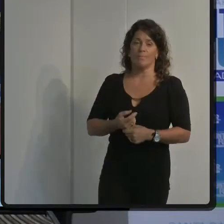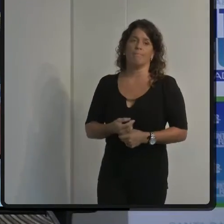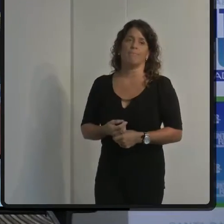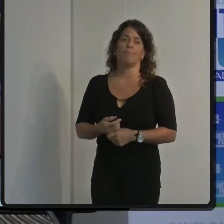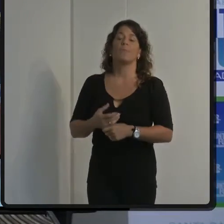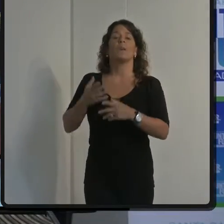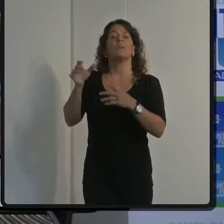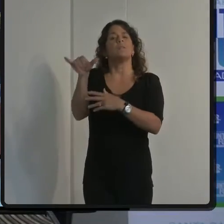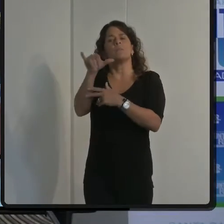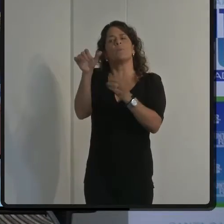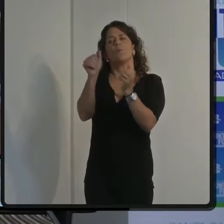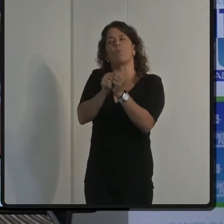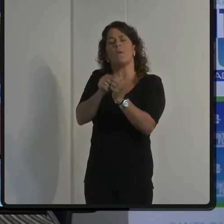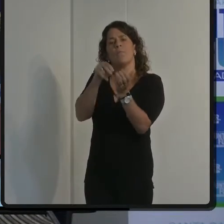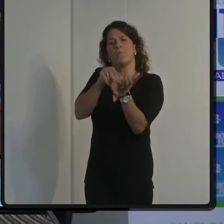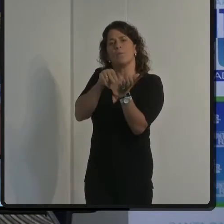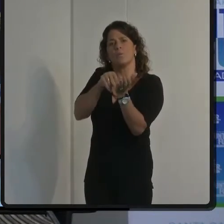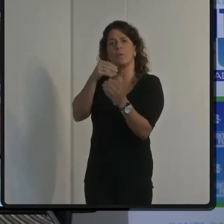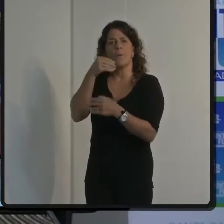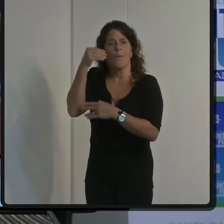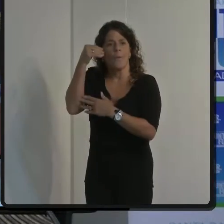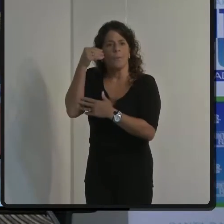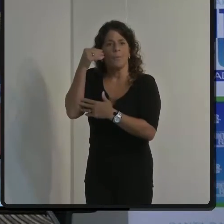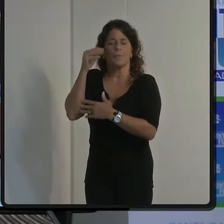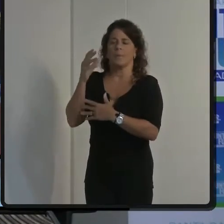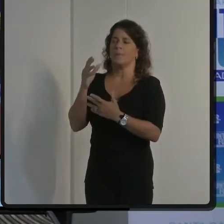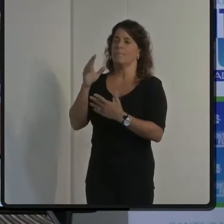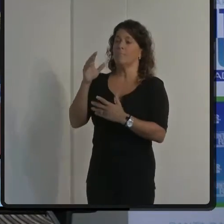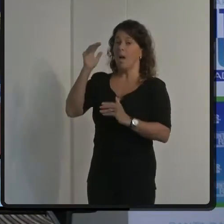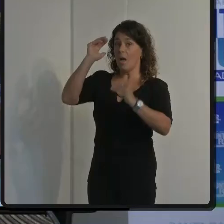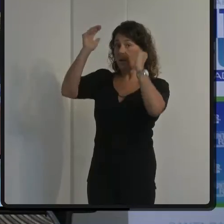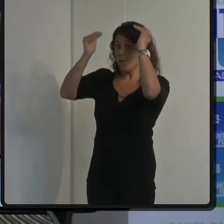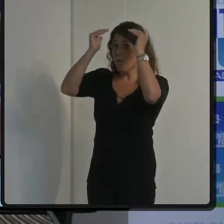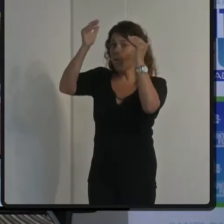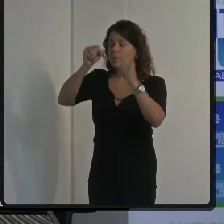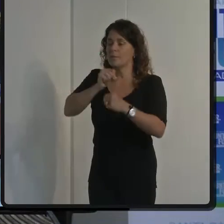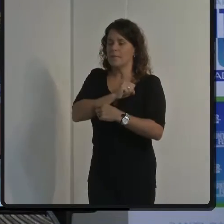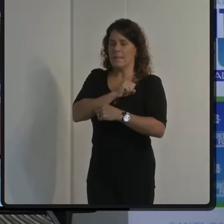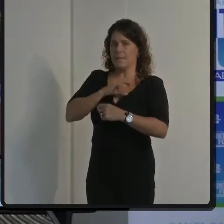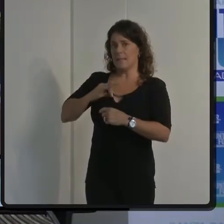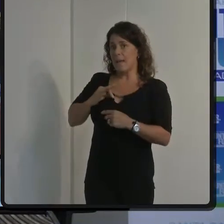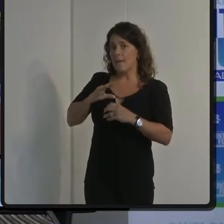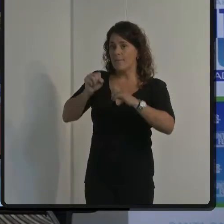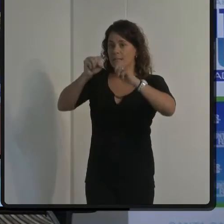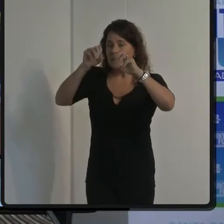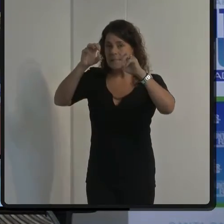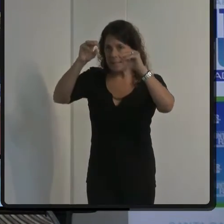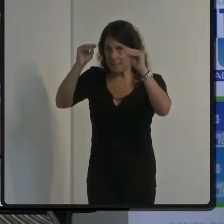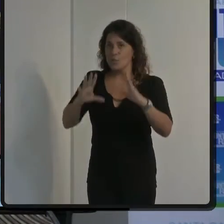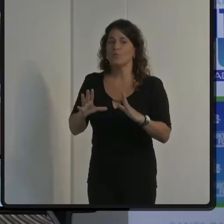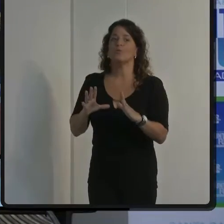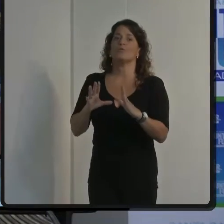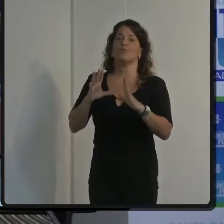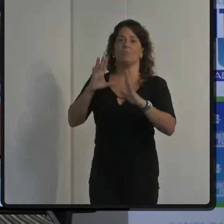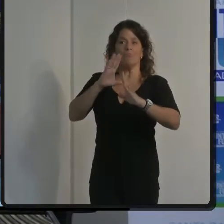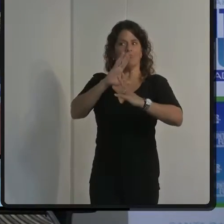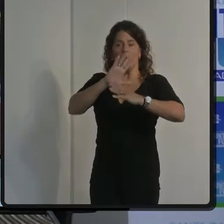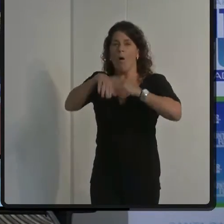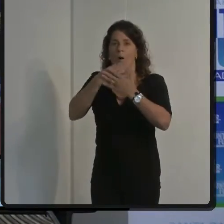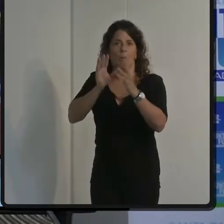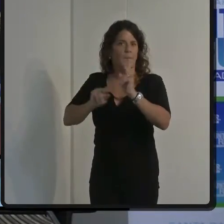nursing homes, is that the adults, so the staff, the teachers, but also everybody who works at a